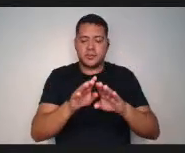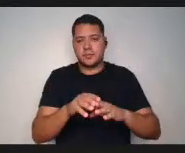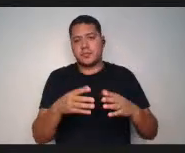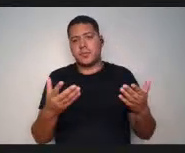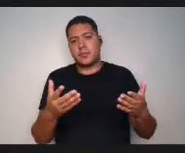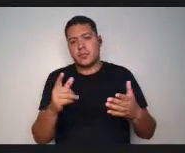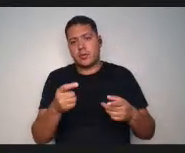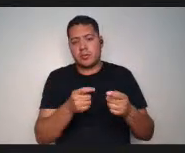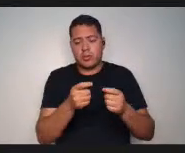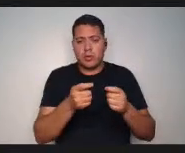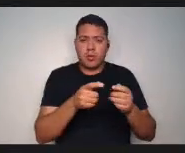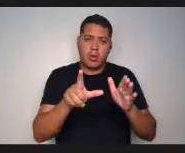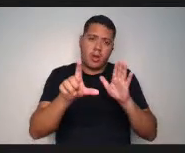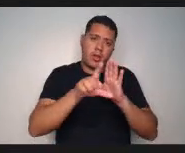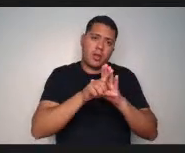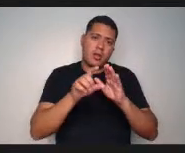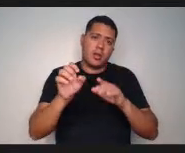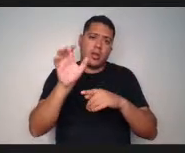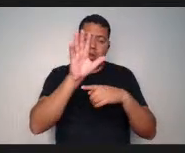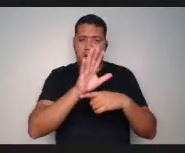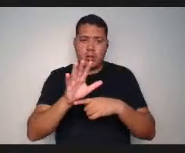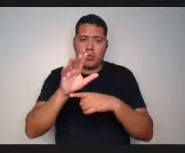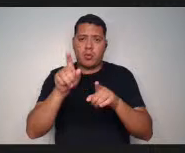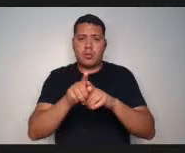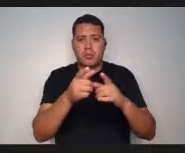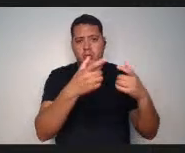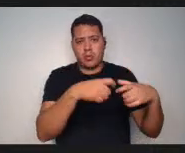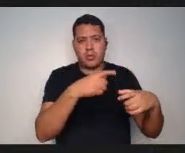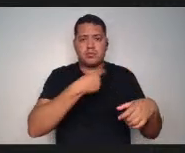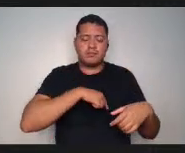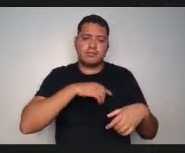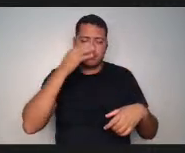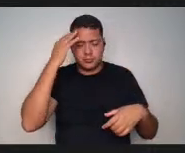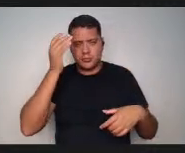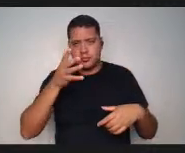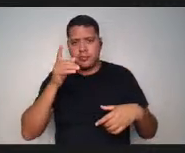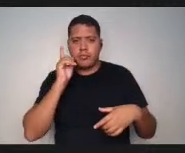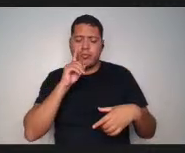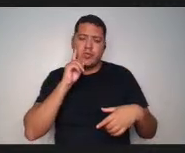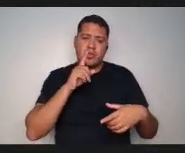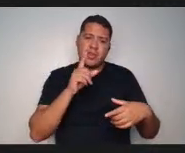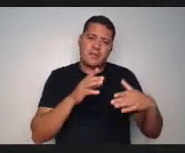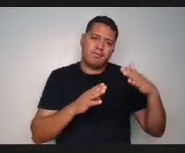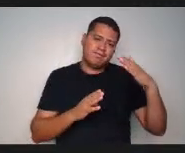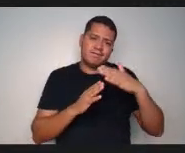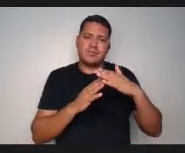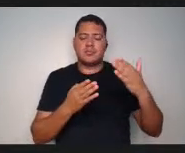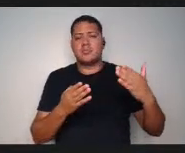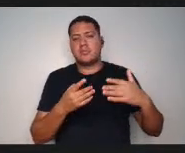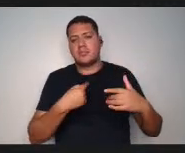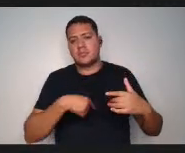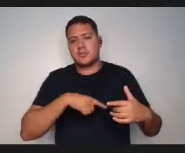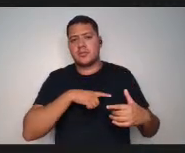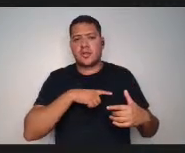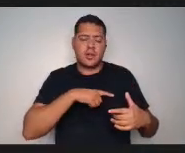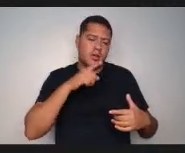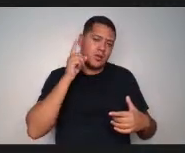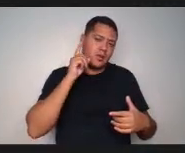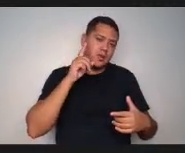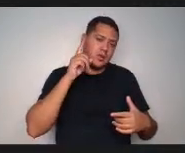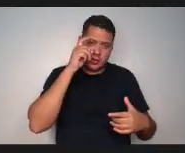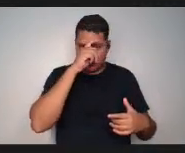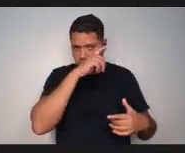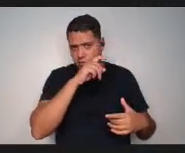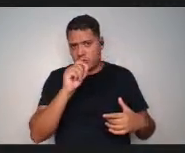national level is limited. You know, we have difficulty enforcing our existing labor legislation, a lack